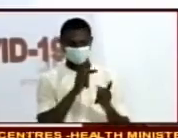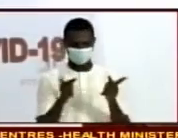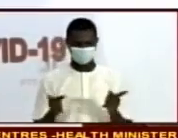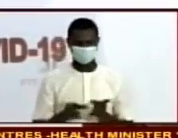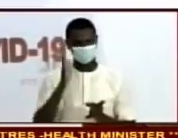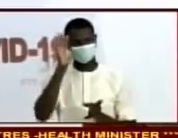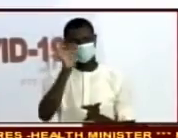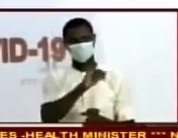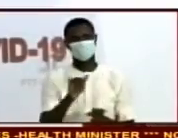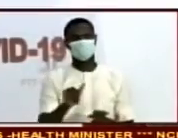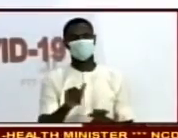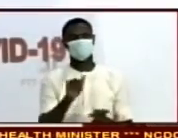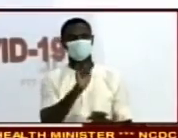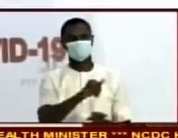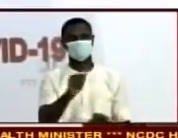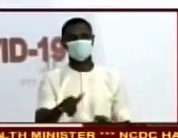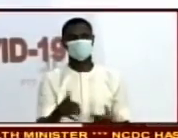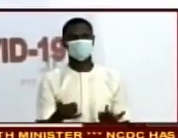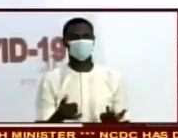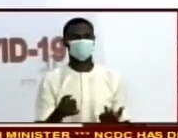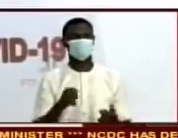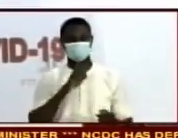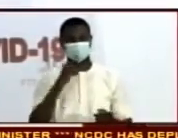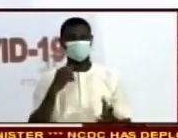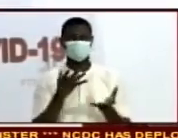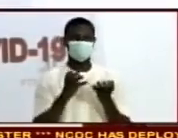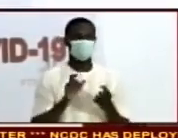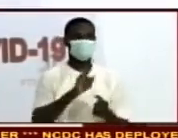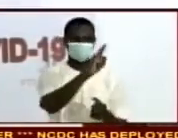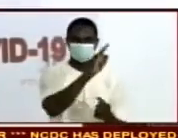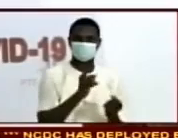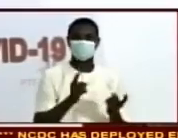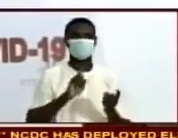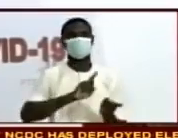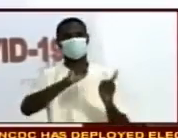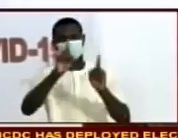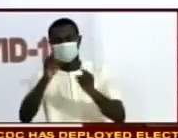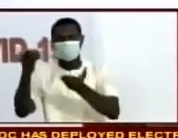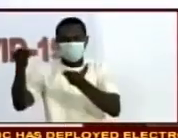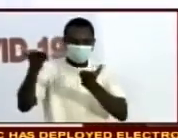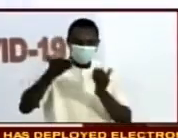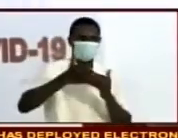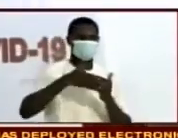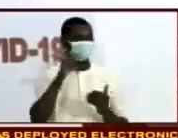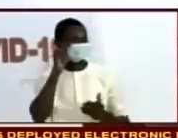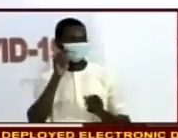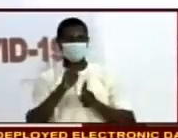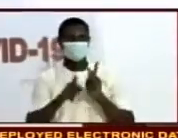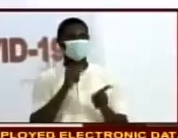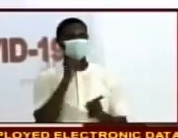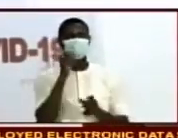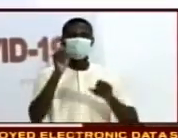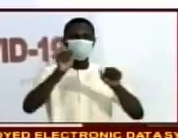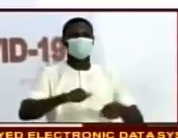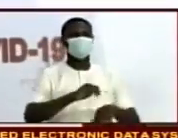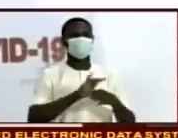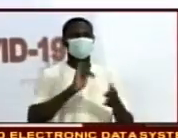for them. So as much as we would want all these airlines to be going out and bringing, it's not possible. I'm giving the